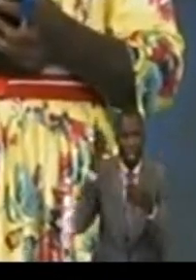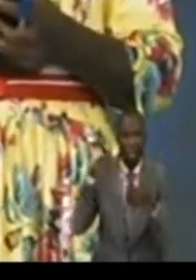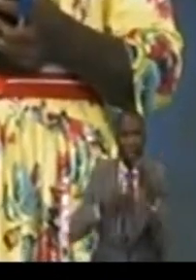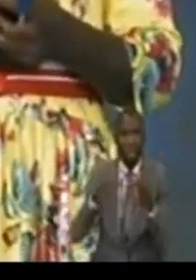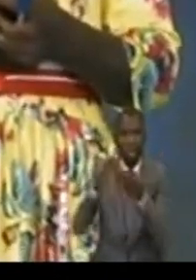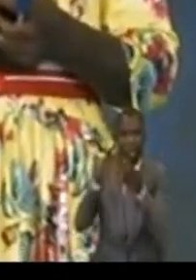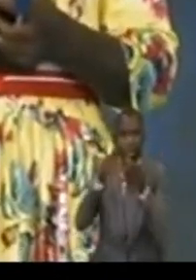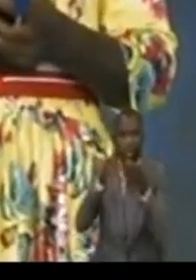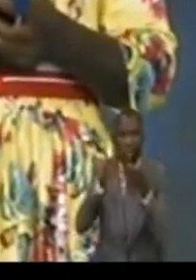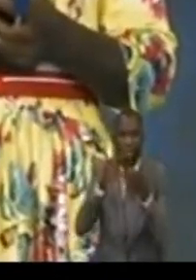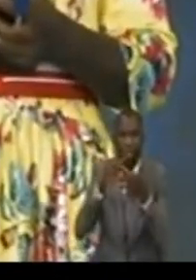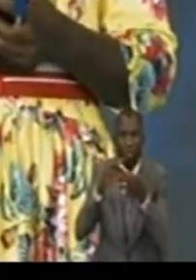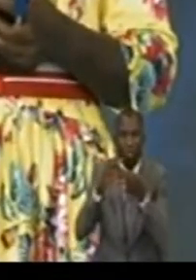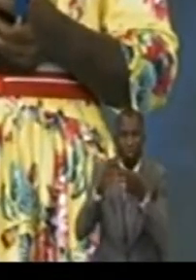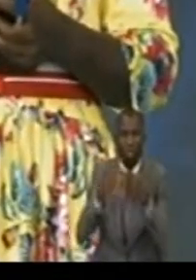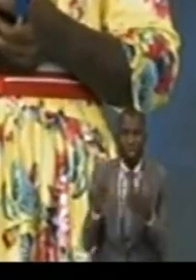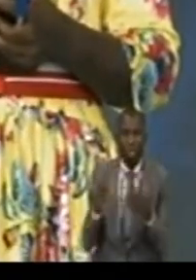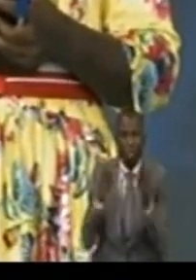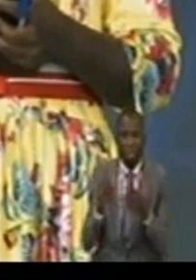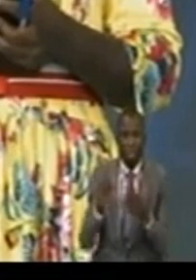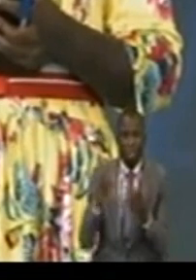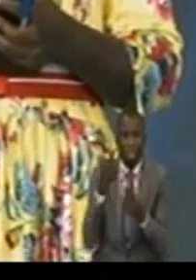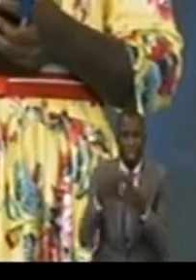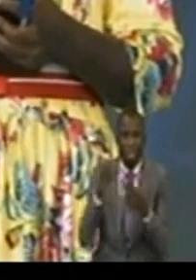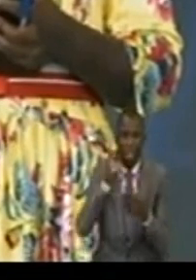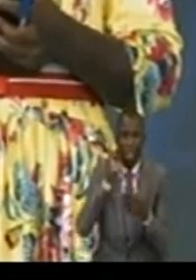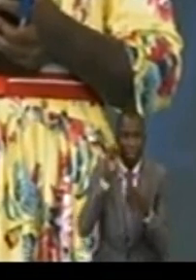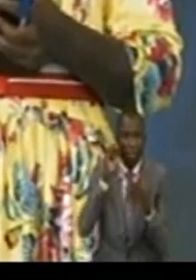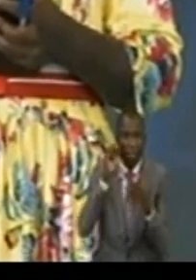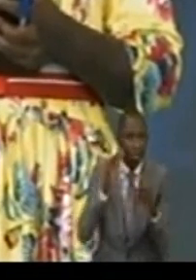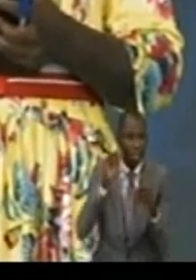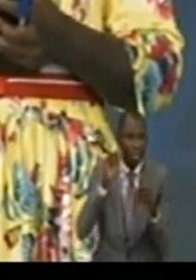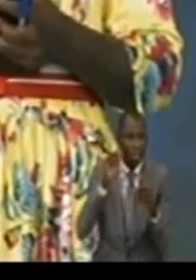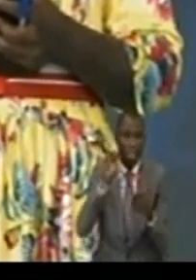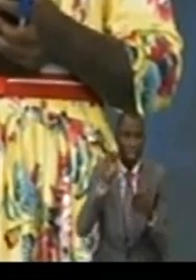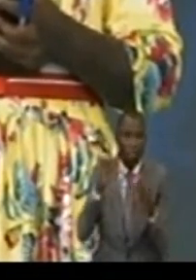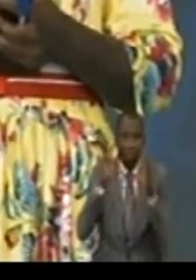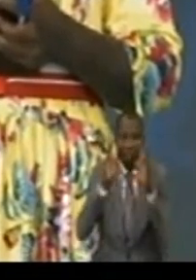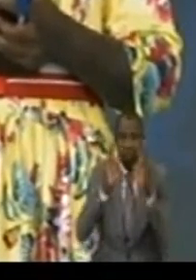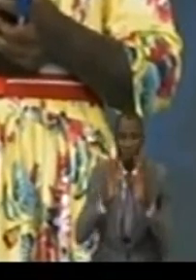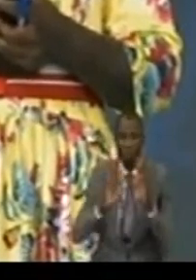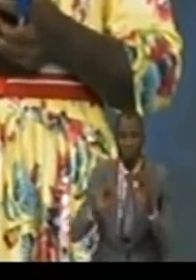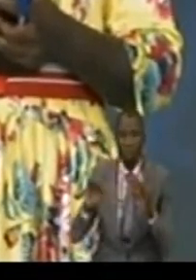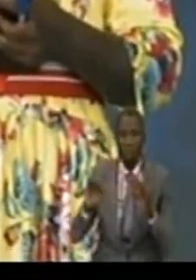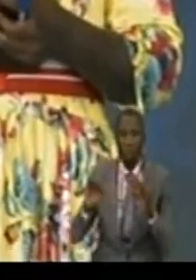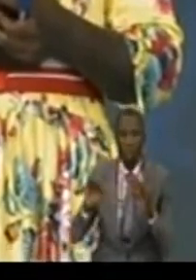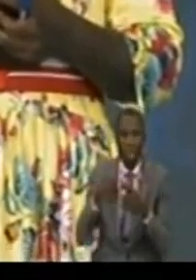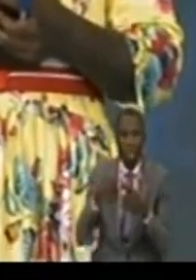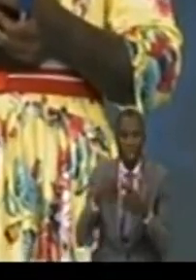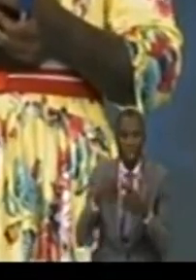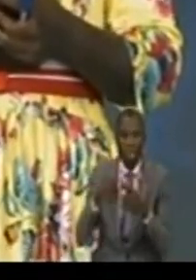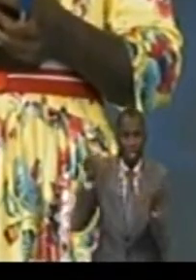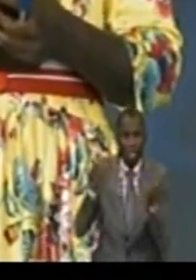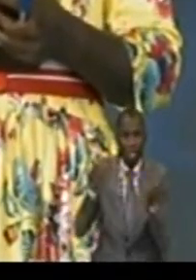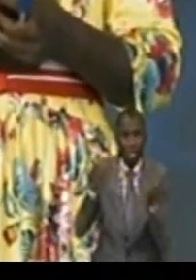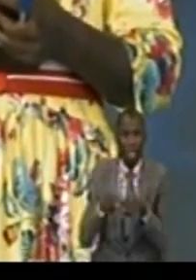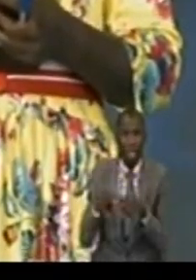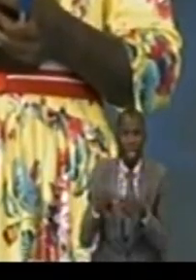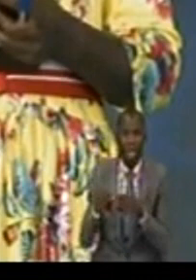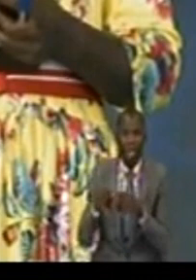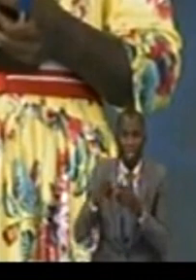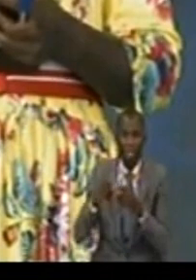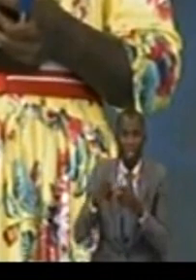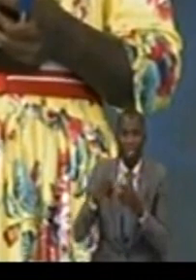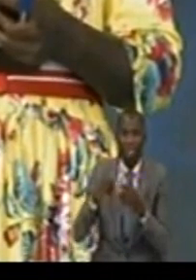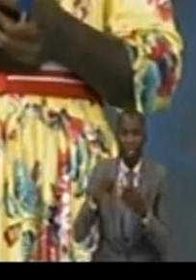weeping. And I asked her what happened. She said her stomach is paining her, that she feels like slumping. Usually when she says it,